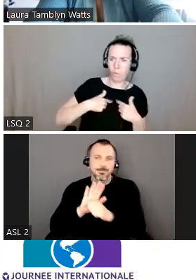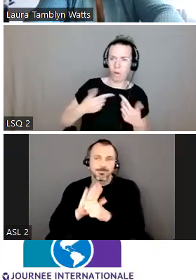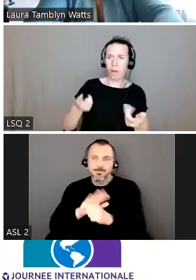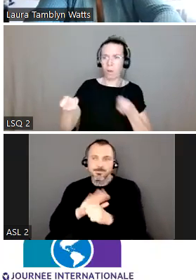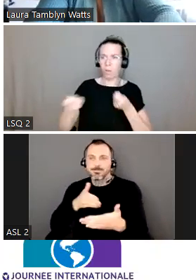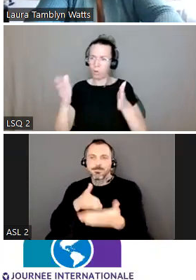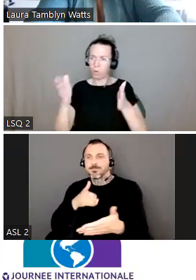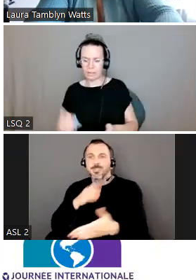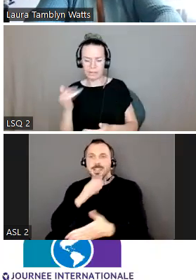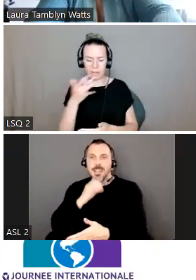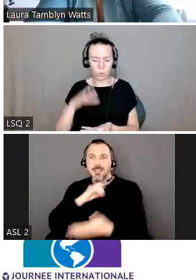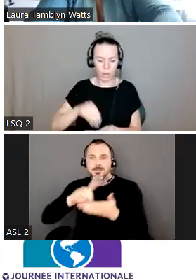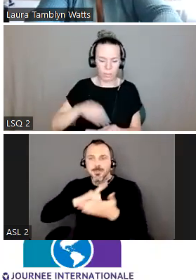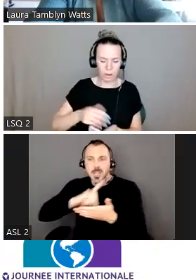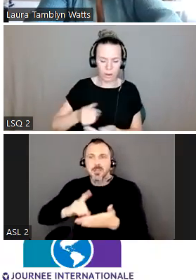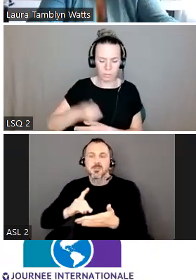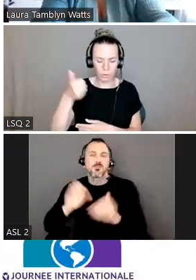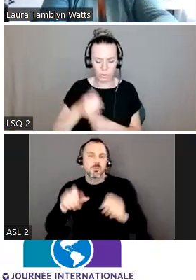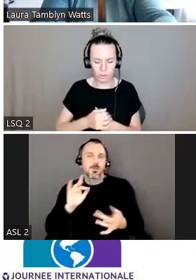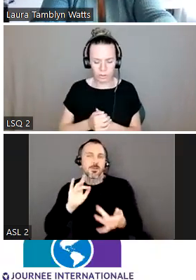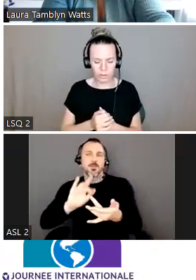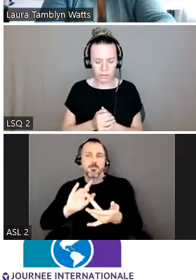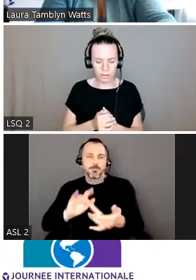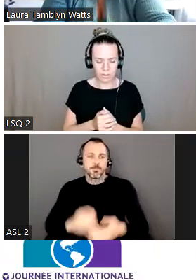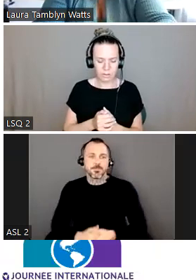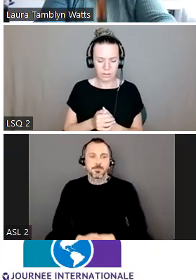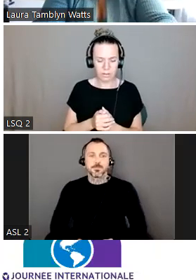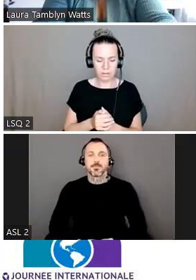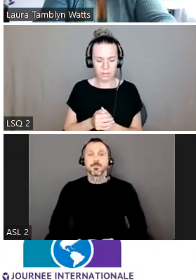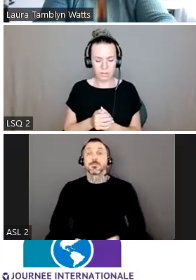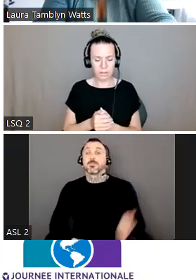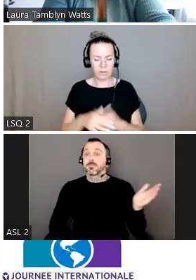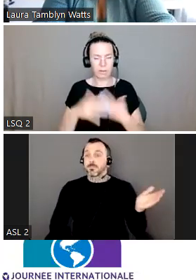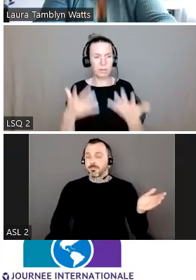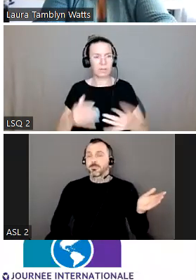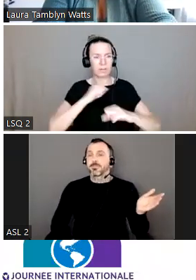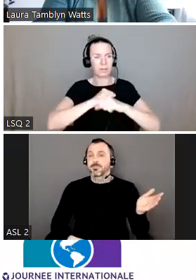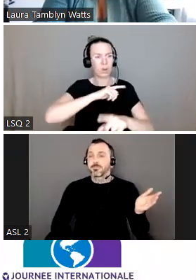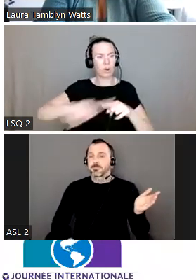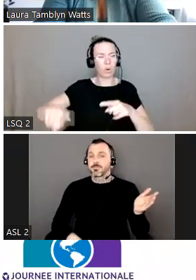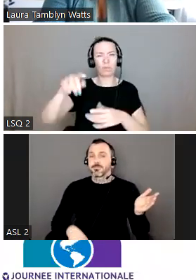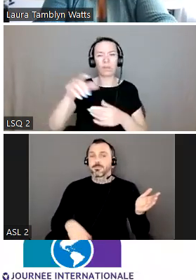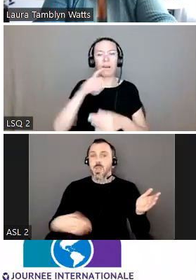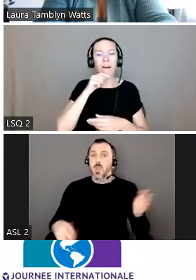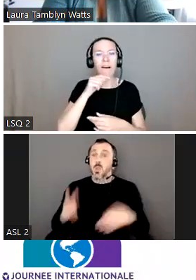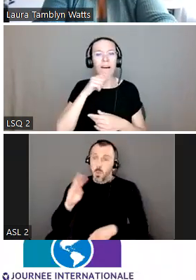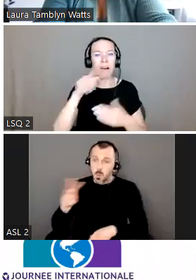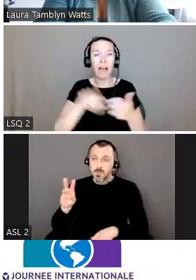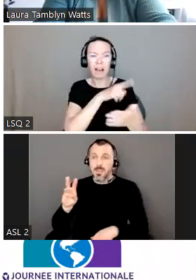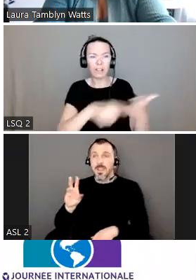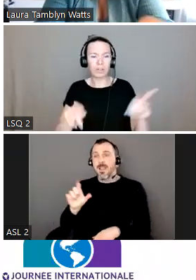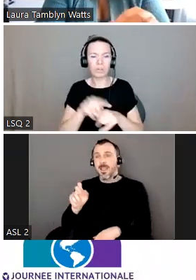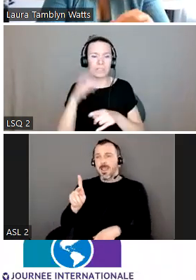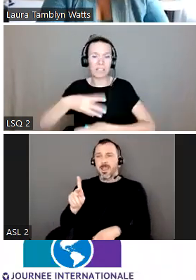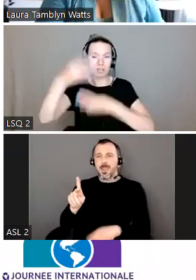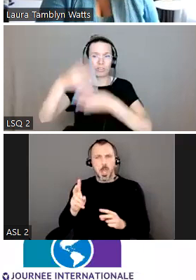ageism. We've also added on the screen and in the chat box the links to our respective websites. So this is where you can